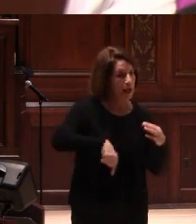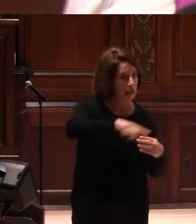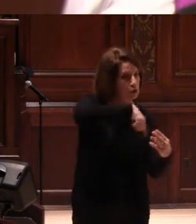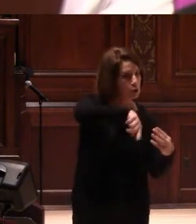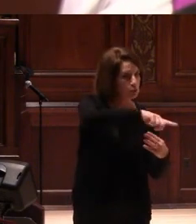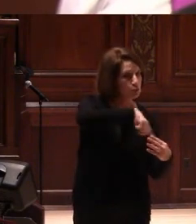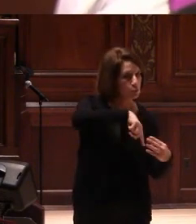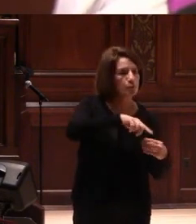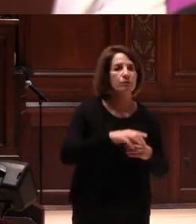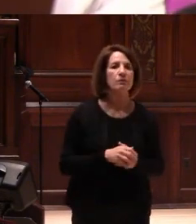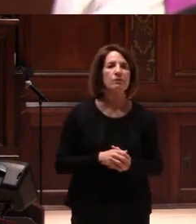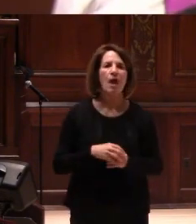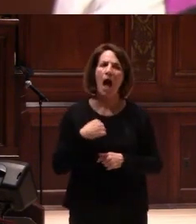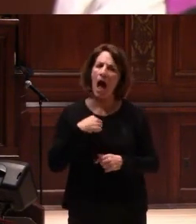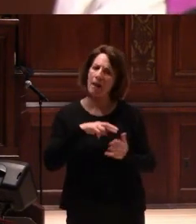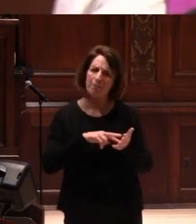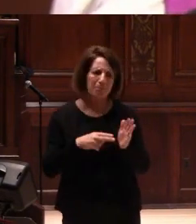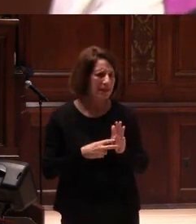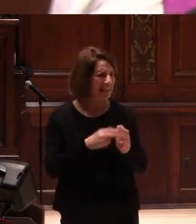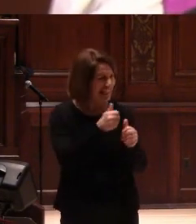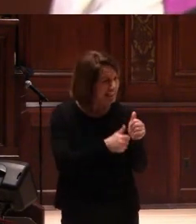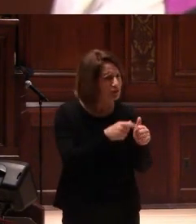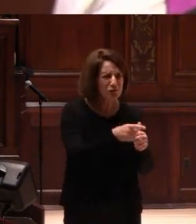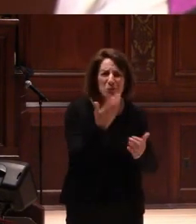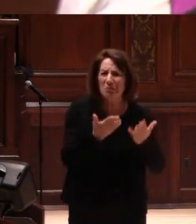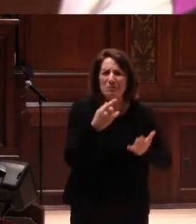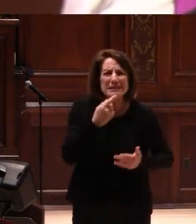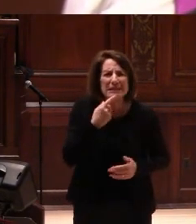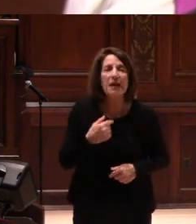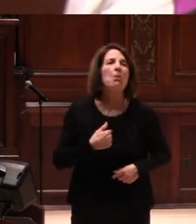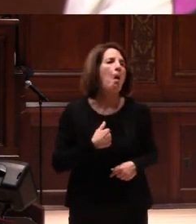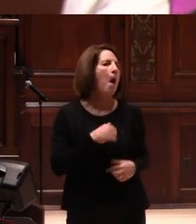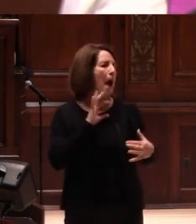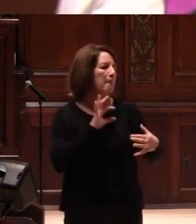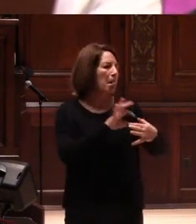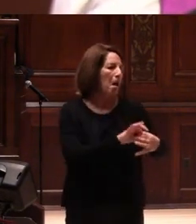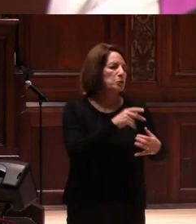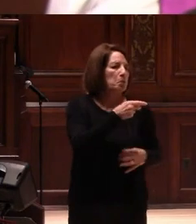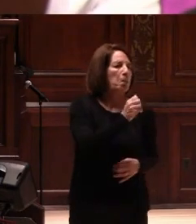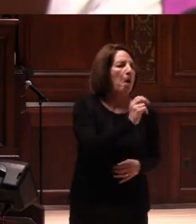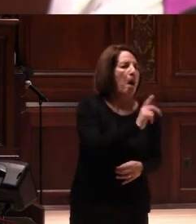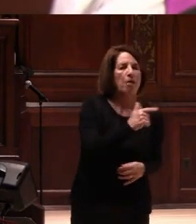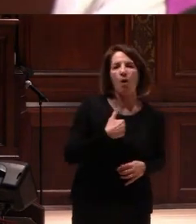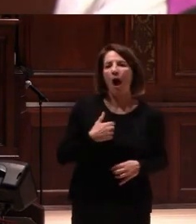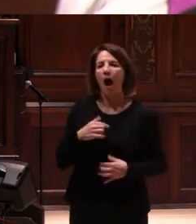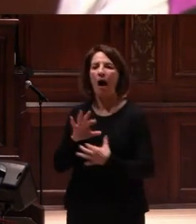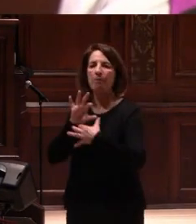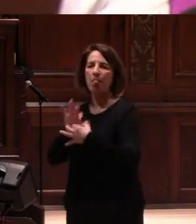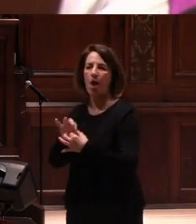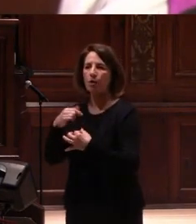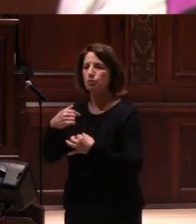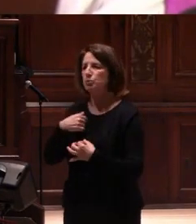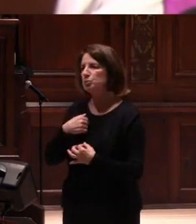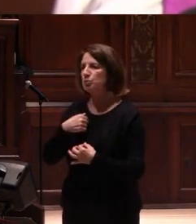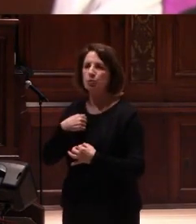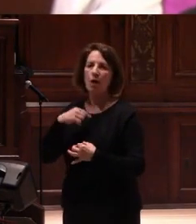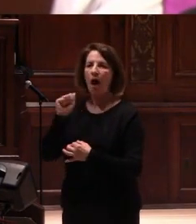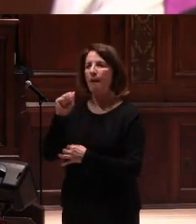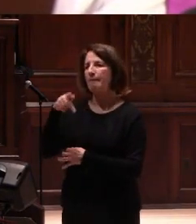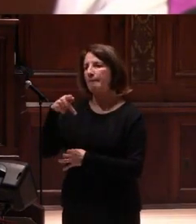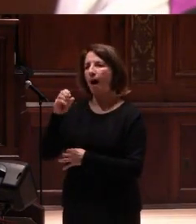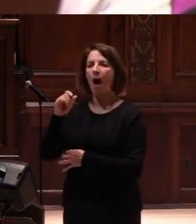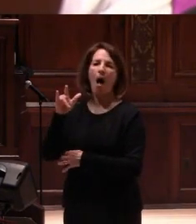I mean that each of you is saying, I belong to Paul, or I belong to